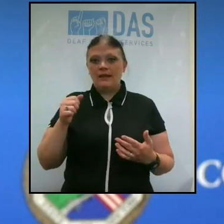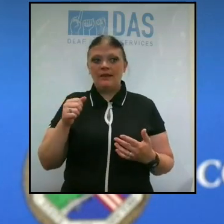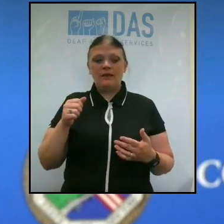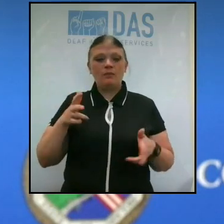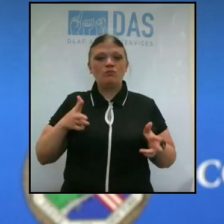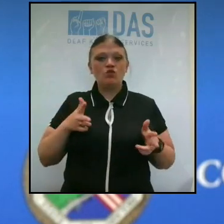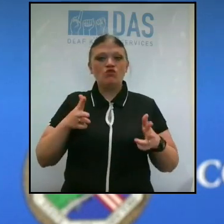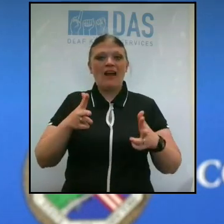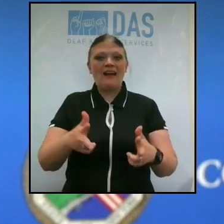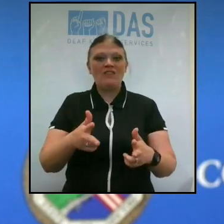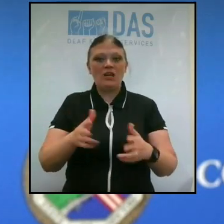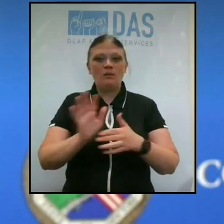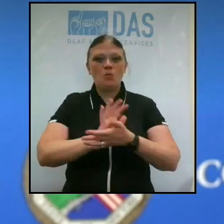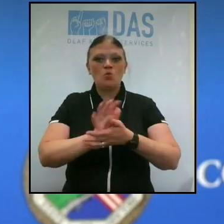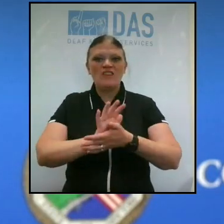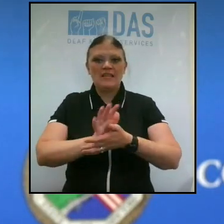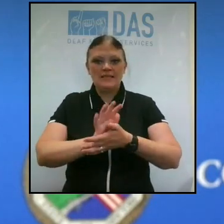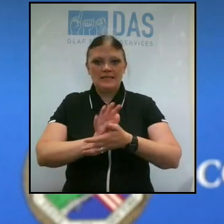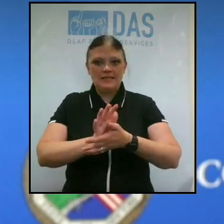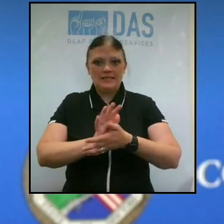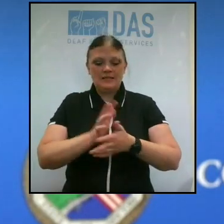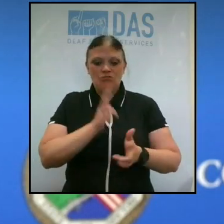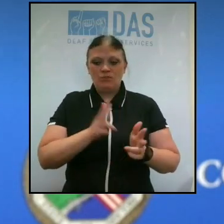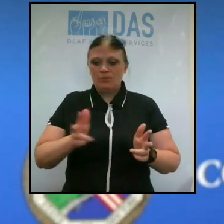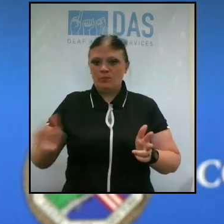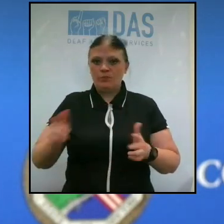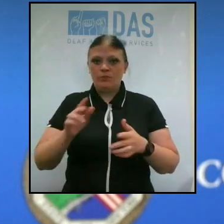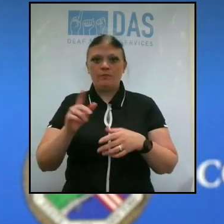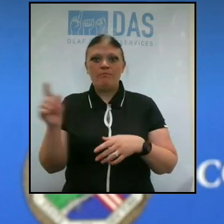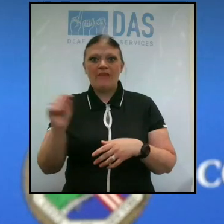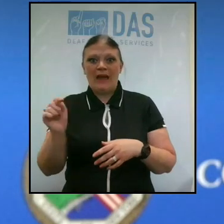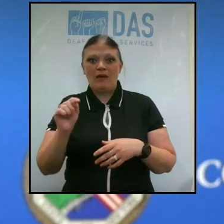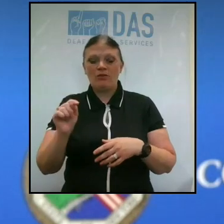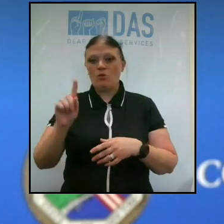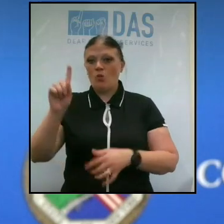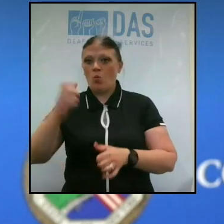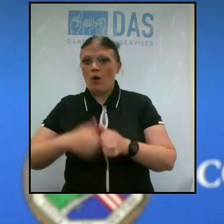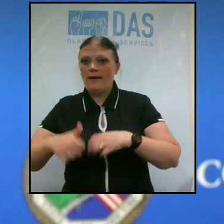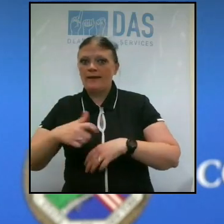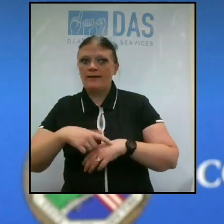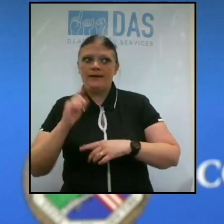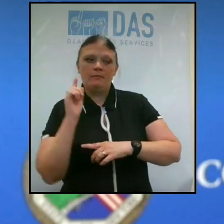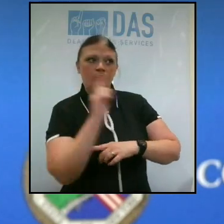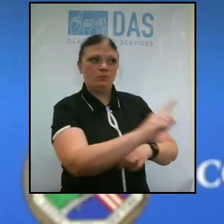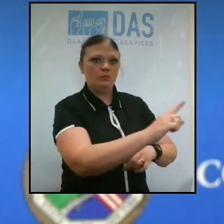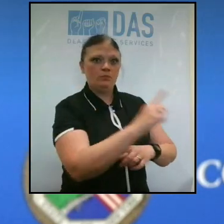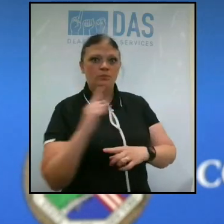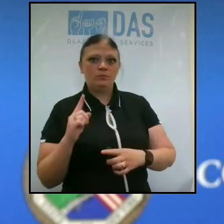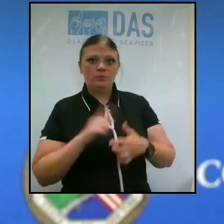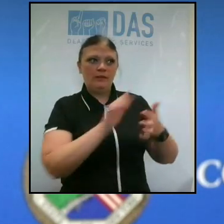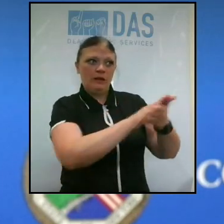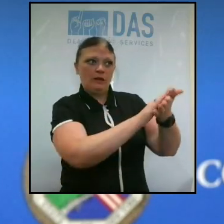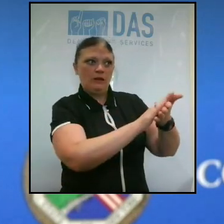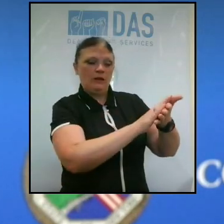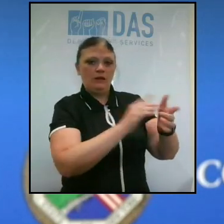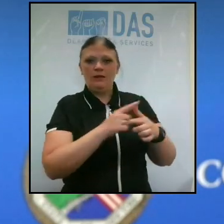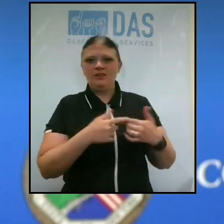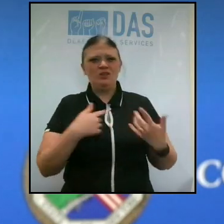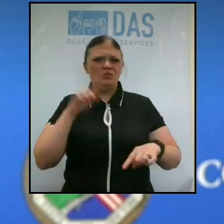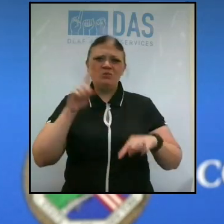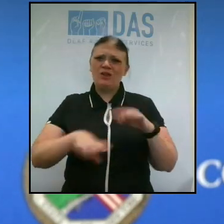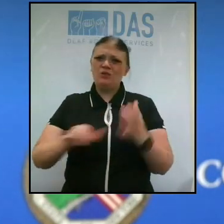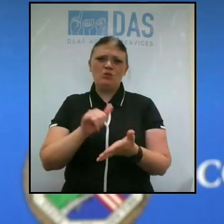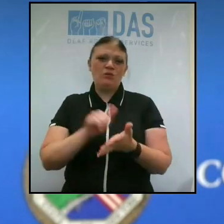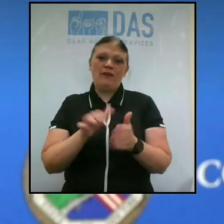about using bathrooms, and they were going to do it one at a time, and they were going to clean the bathroom in between each time that the person used it at a drive-in. You can't do